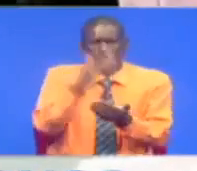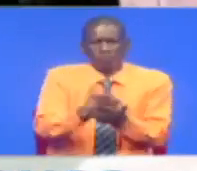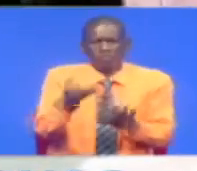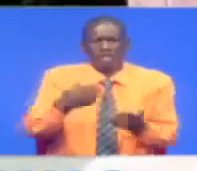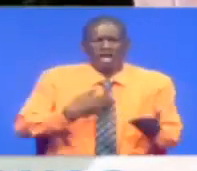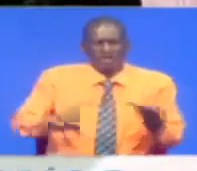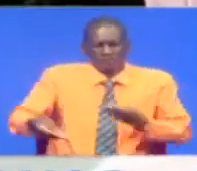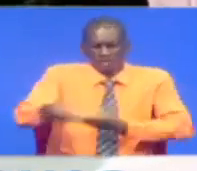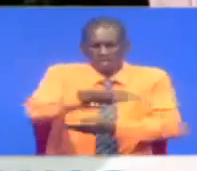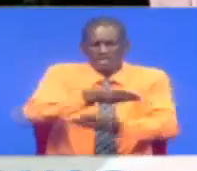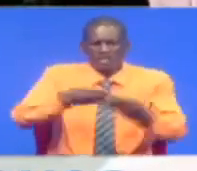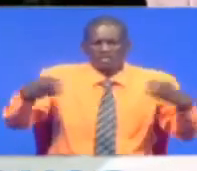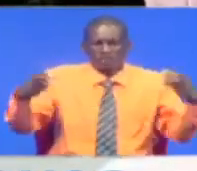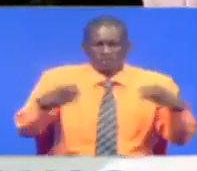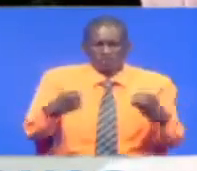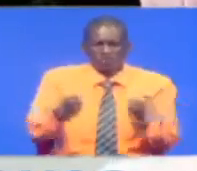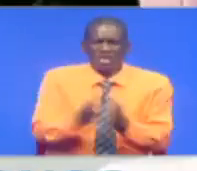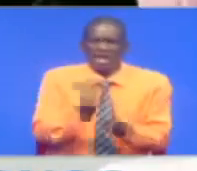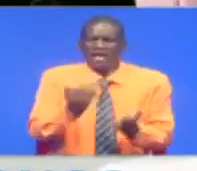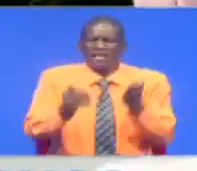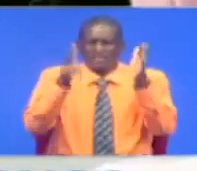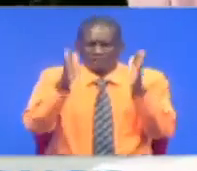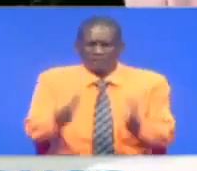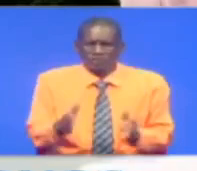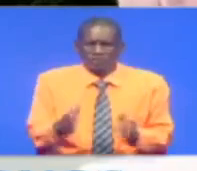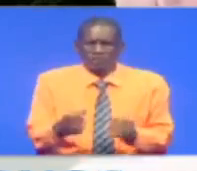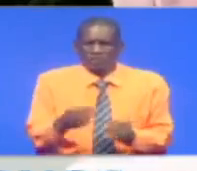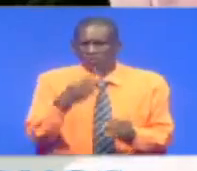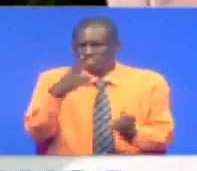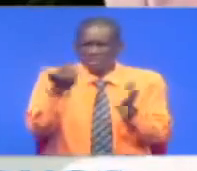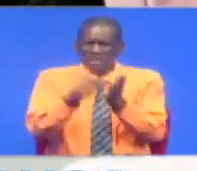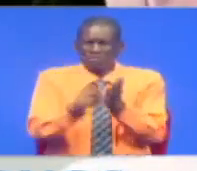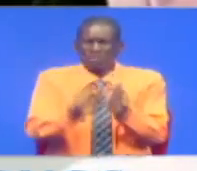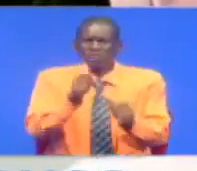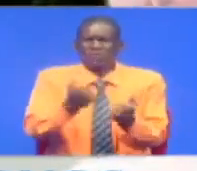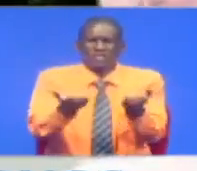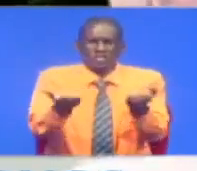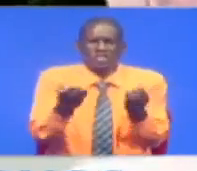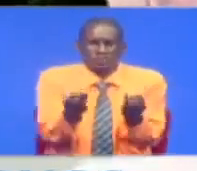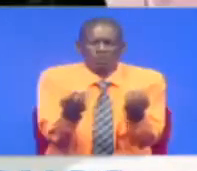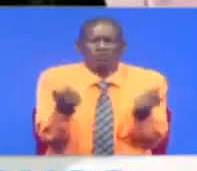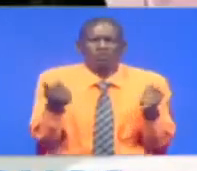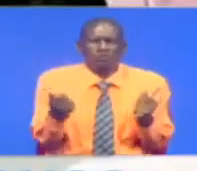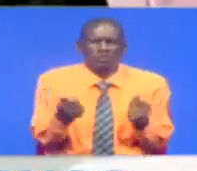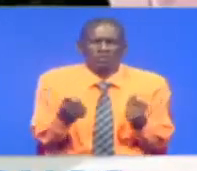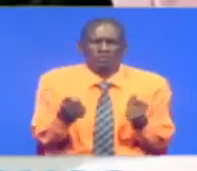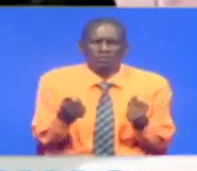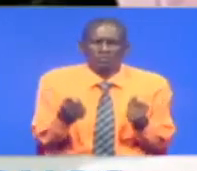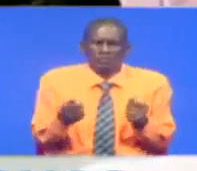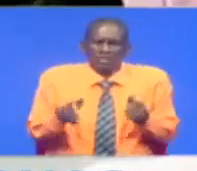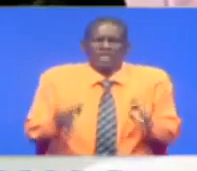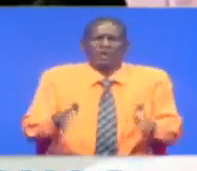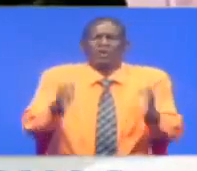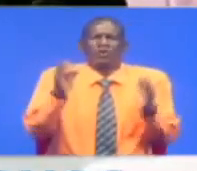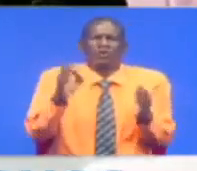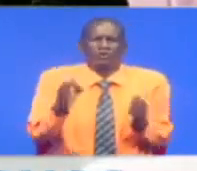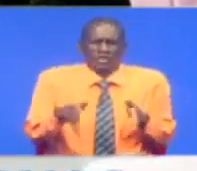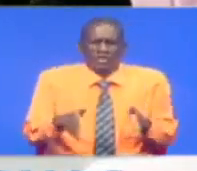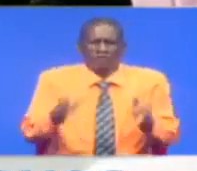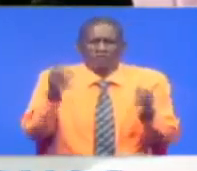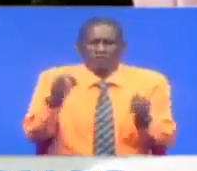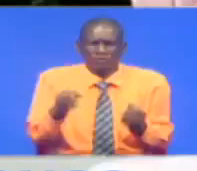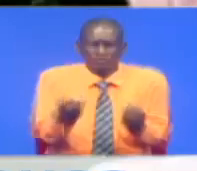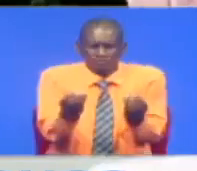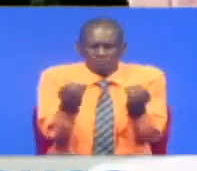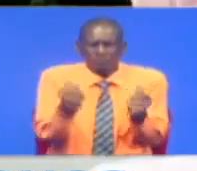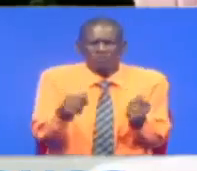the community, and whenever we come across a problem that needs a solution in terms of